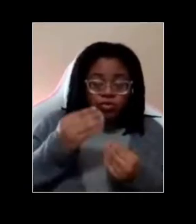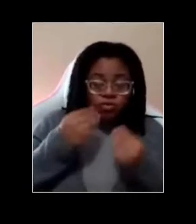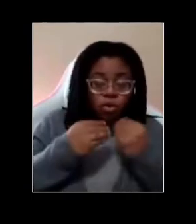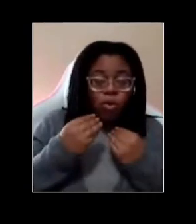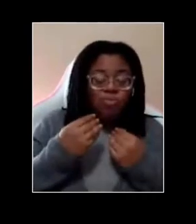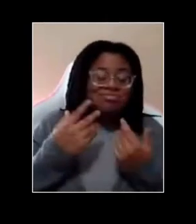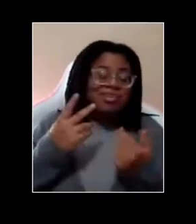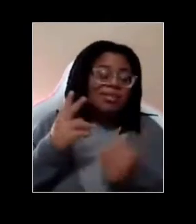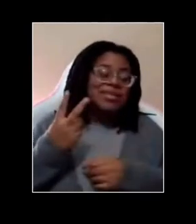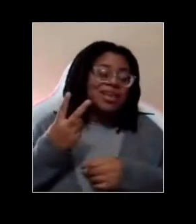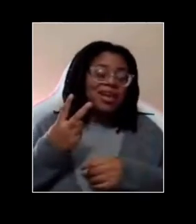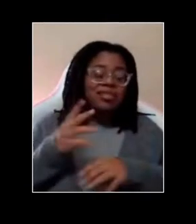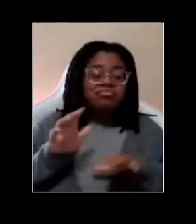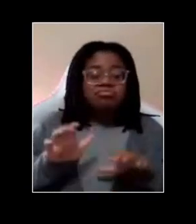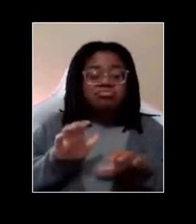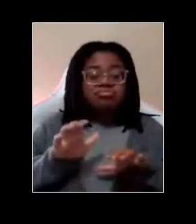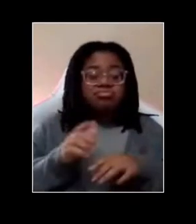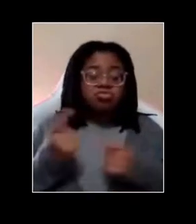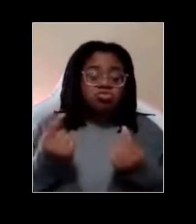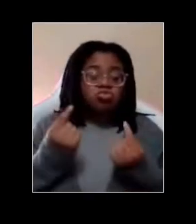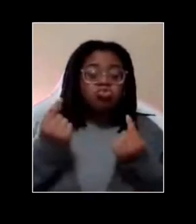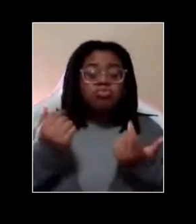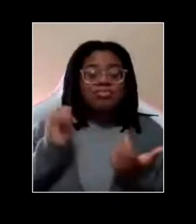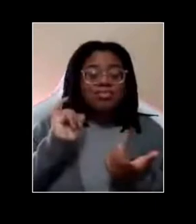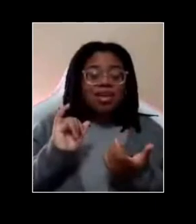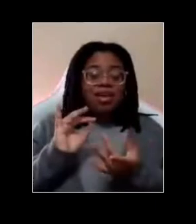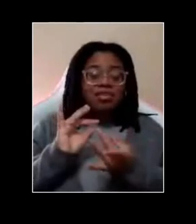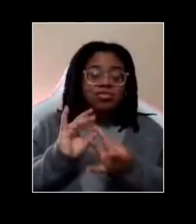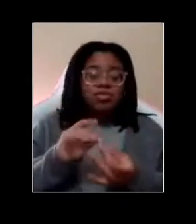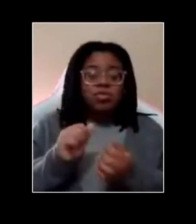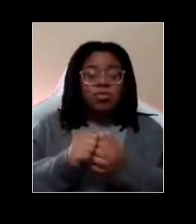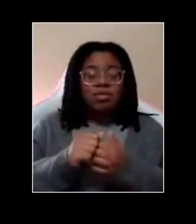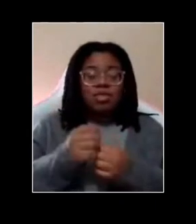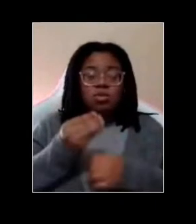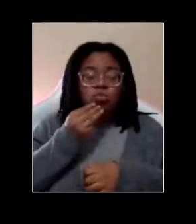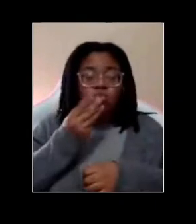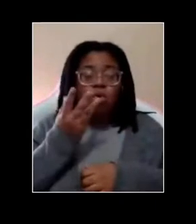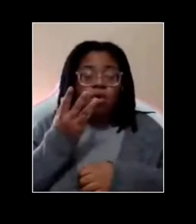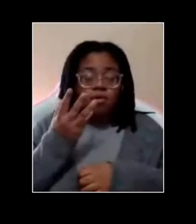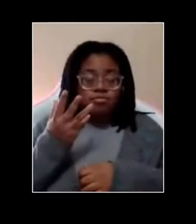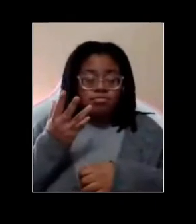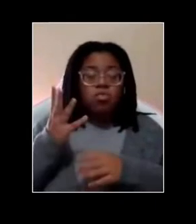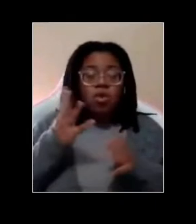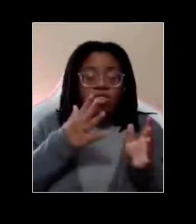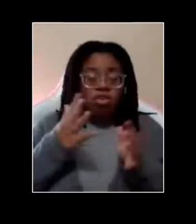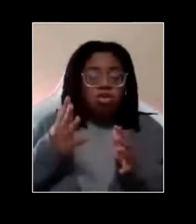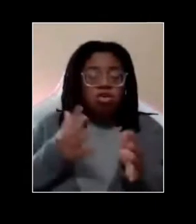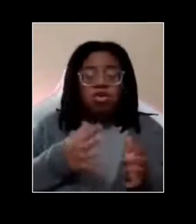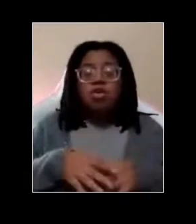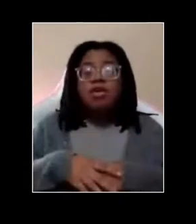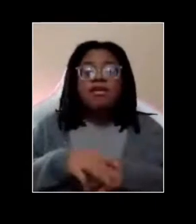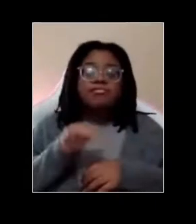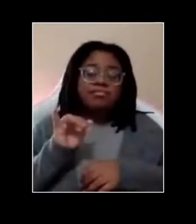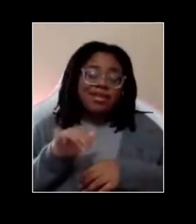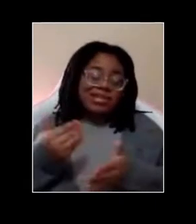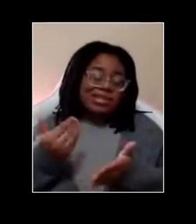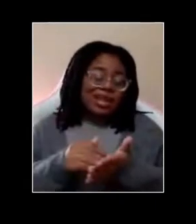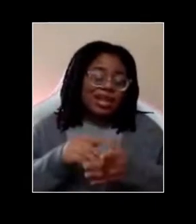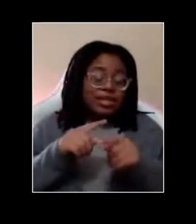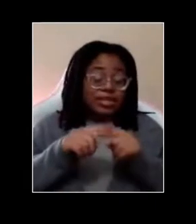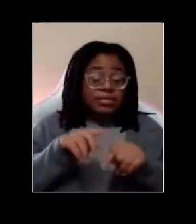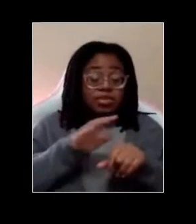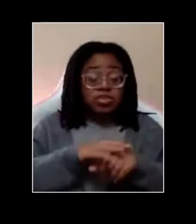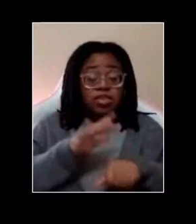activity and seems to kind of correspond with warm weather activities. But again, depends on the availability